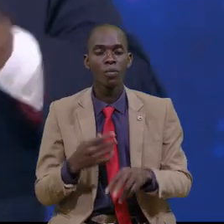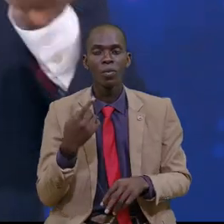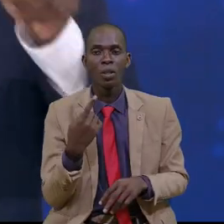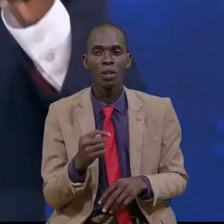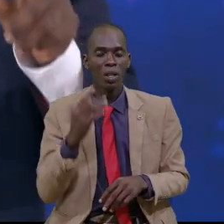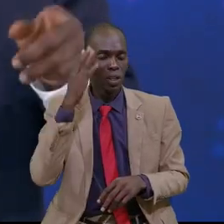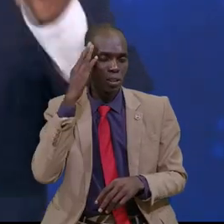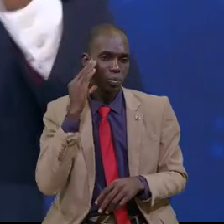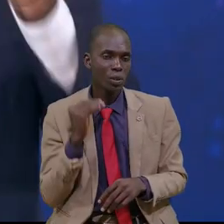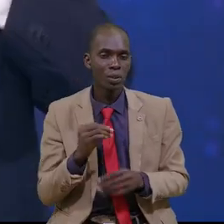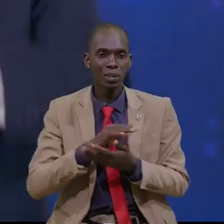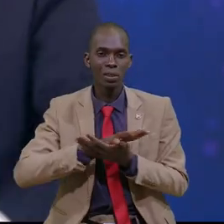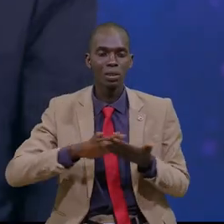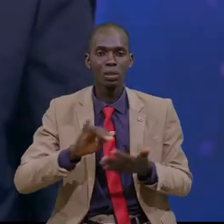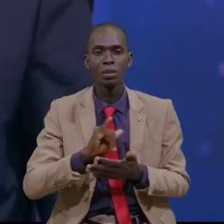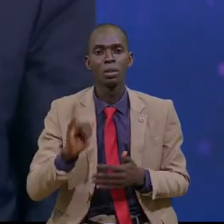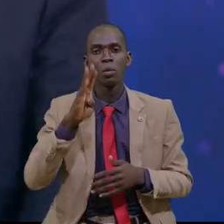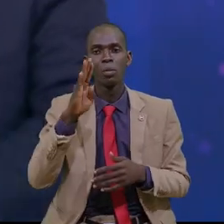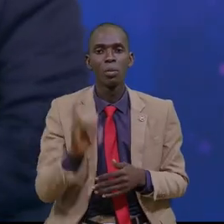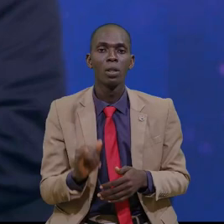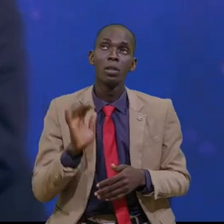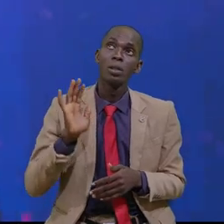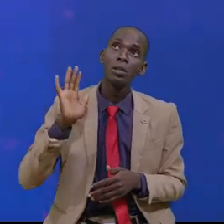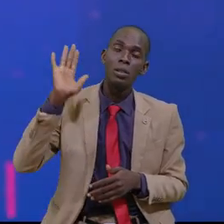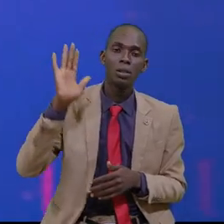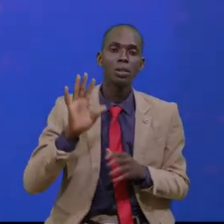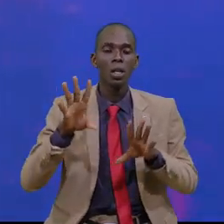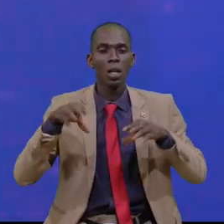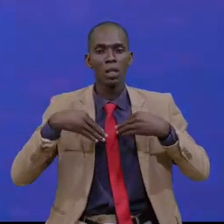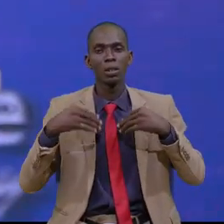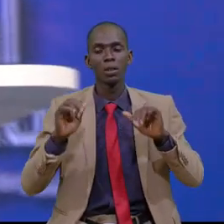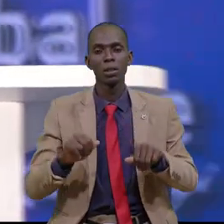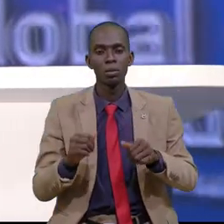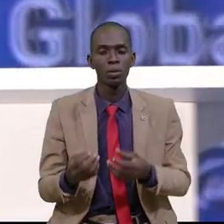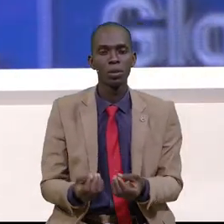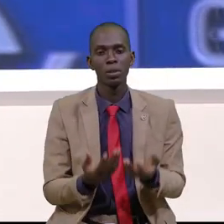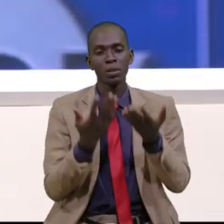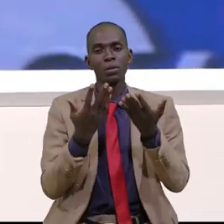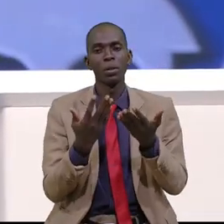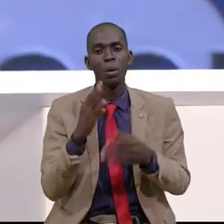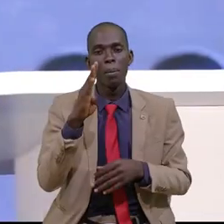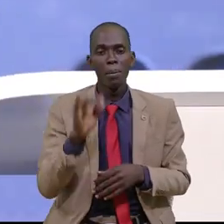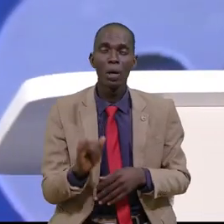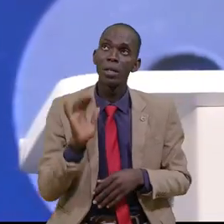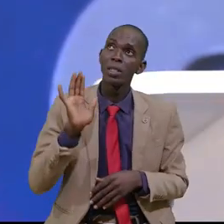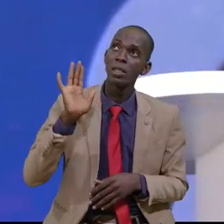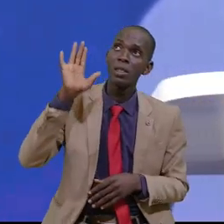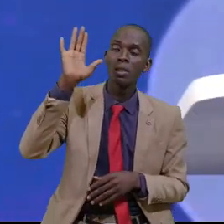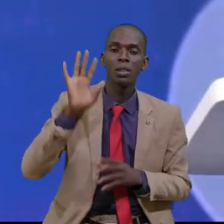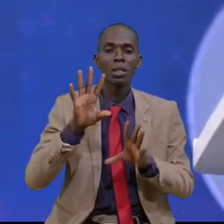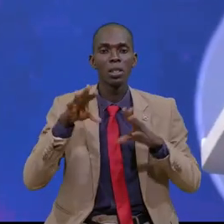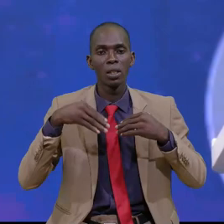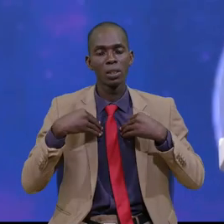purging by his acceptable sacrifice. By his